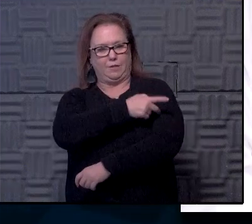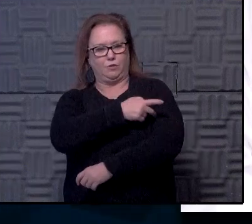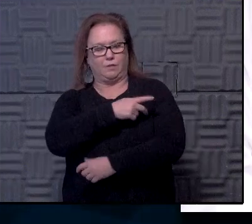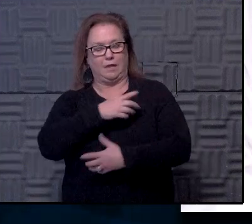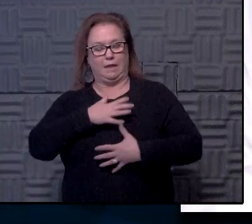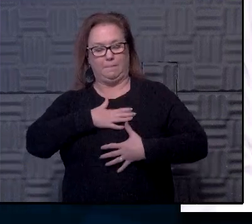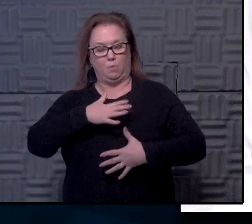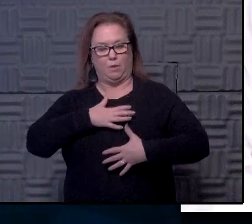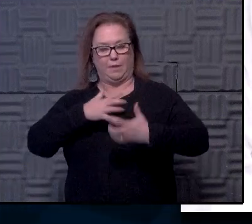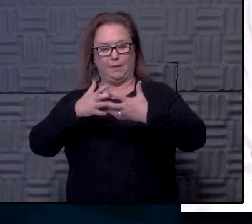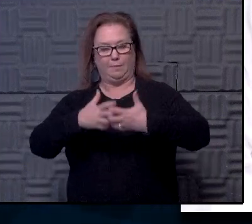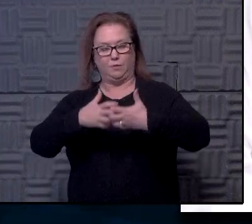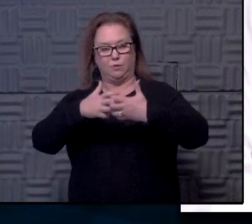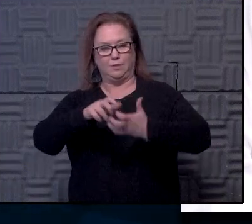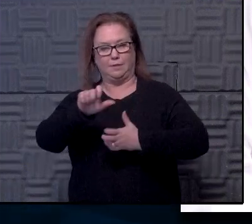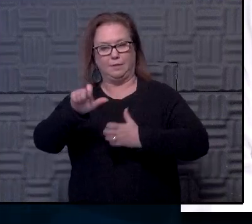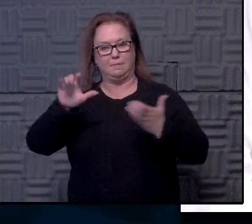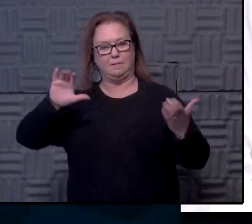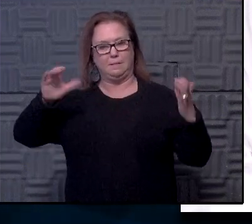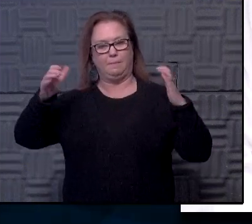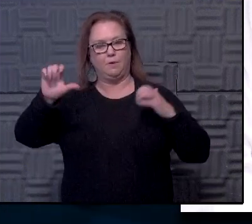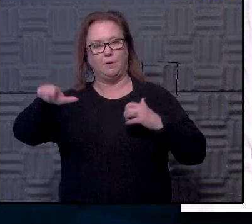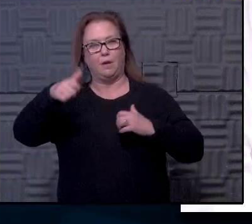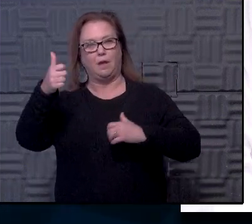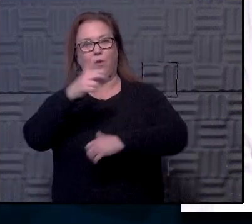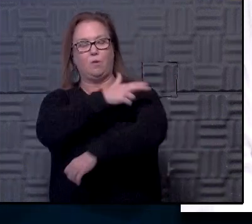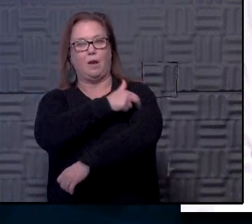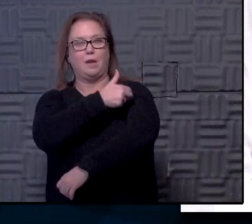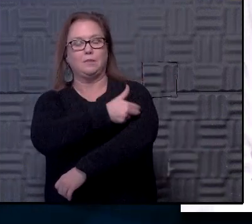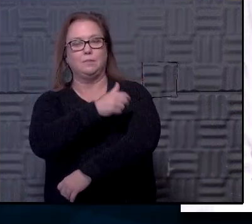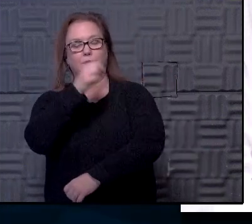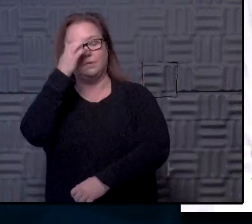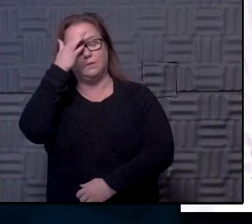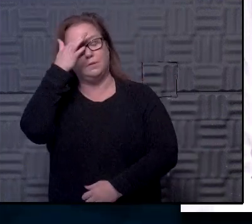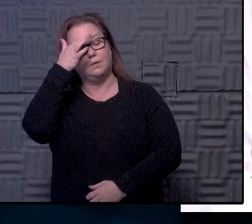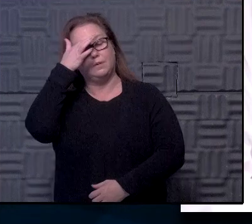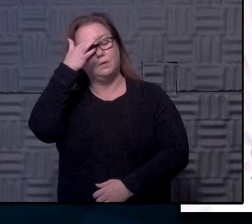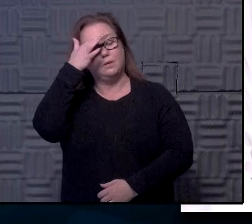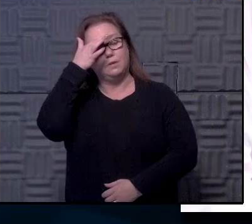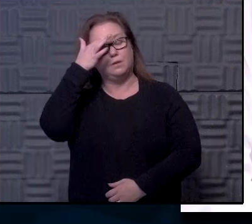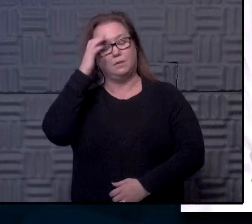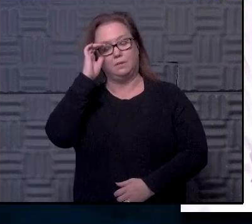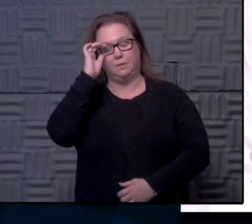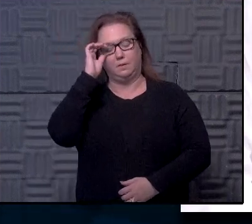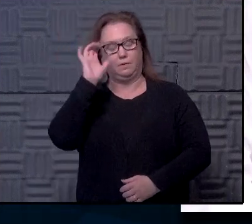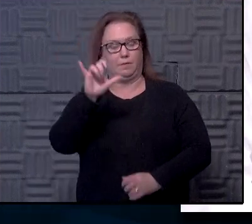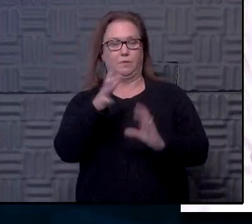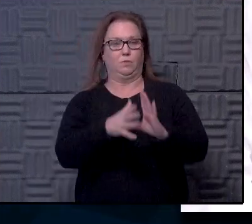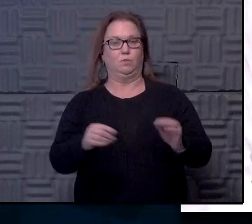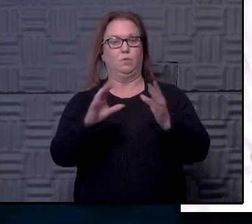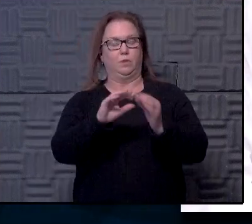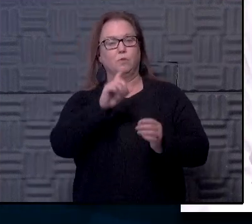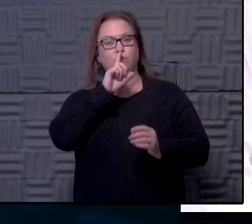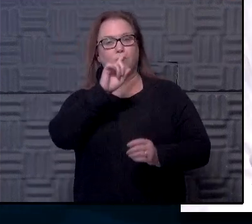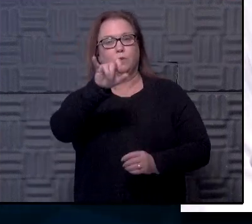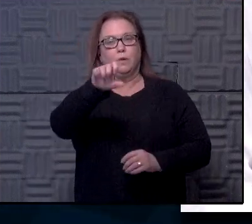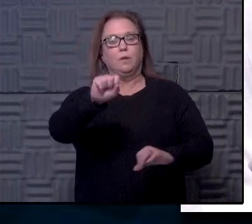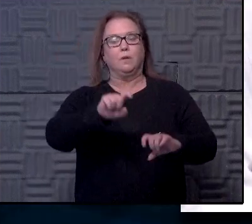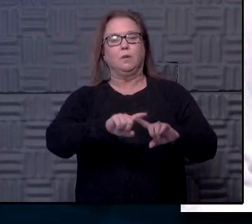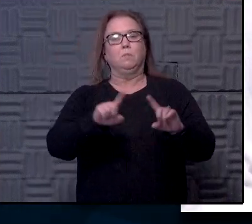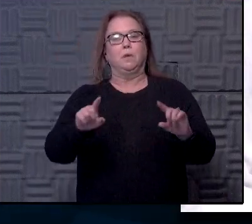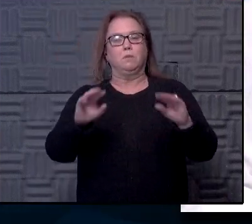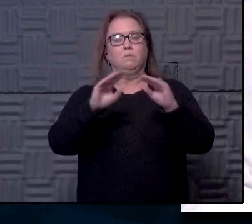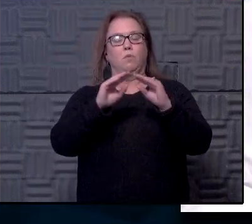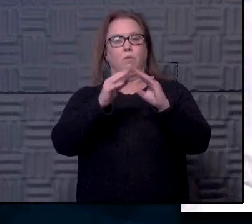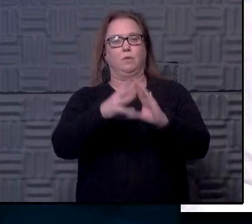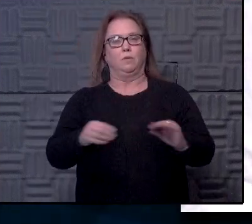go on ventilators as opposed to other hospitals? So I think, now to your point, though, I think that story's been true all along. There's just more of that